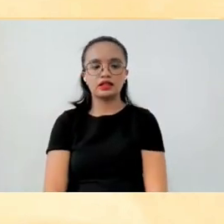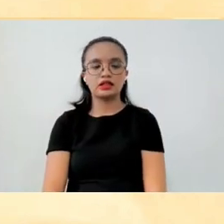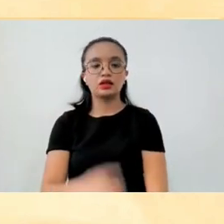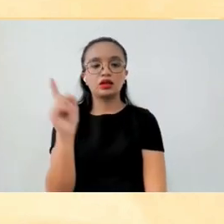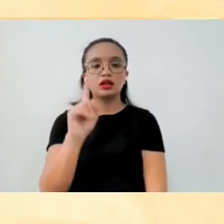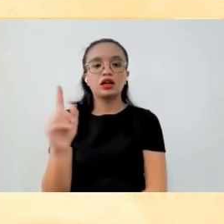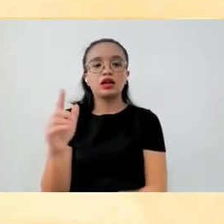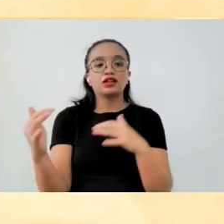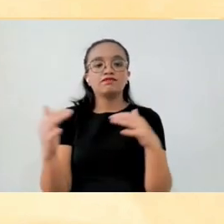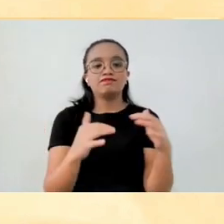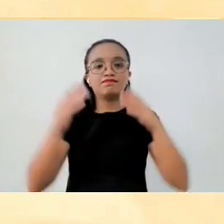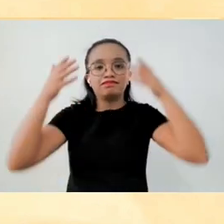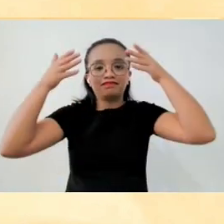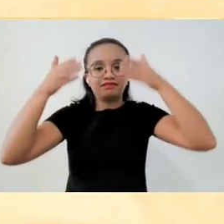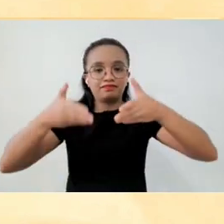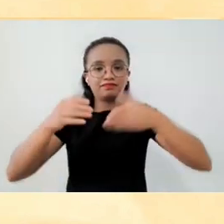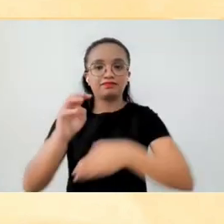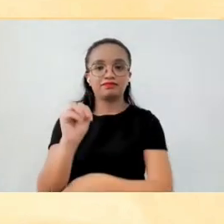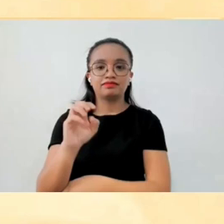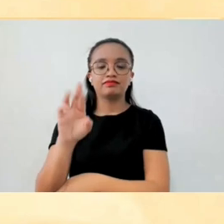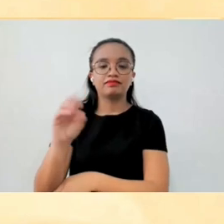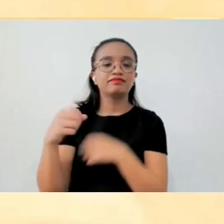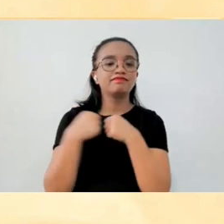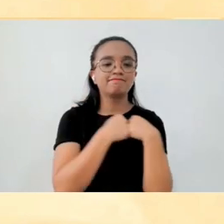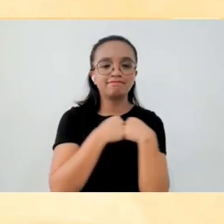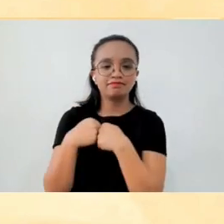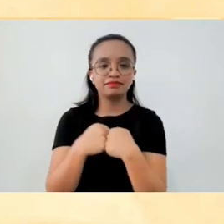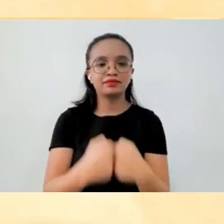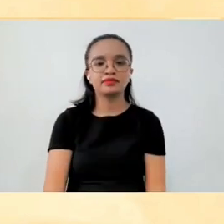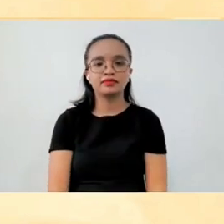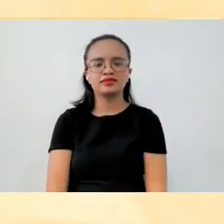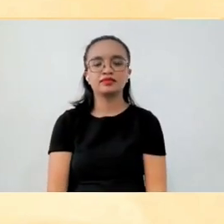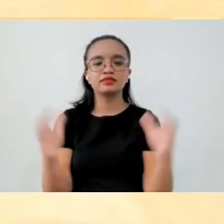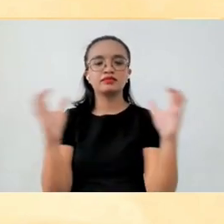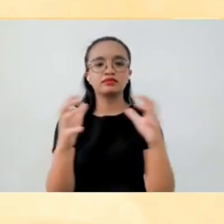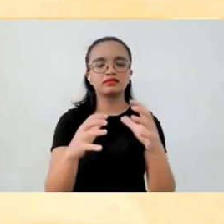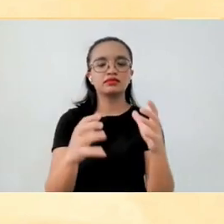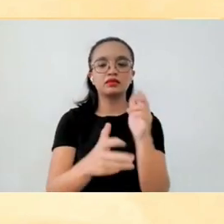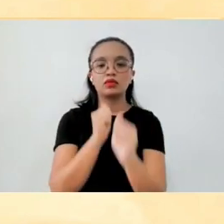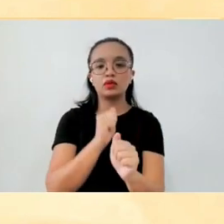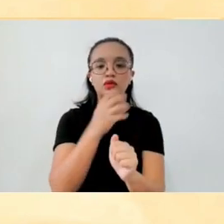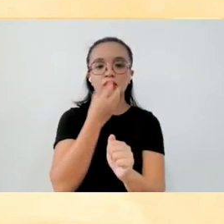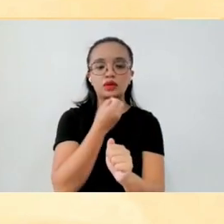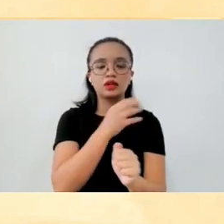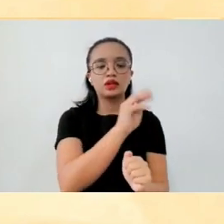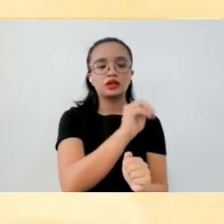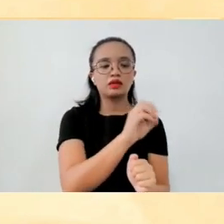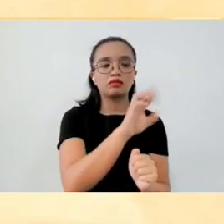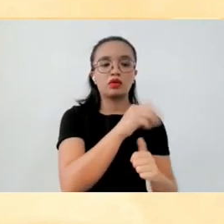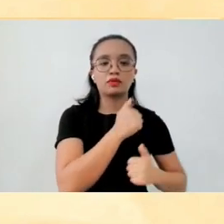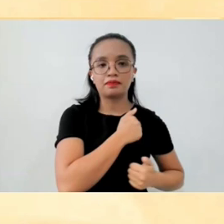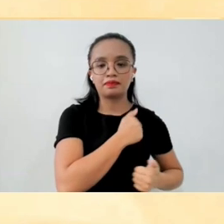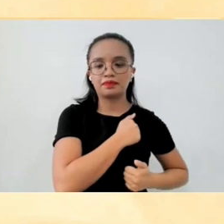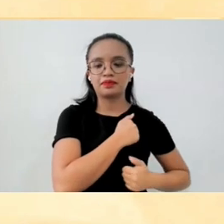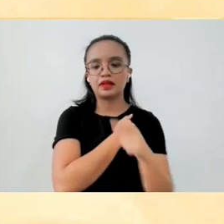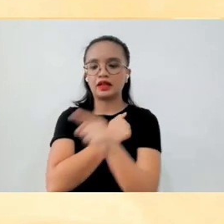was centered on the Moro struggle. The fighting involved mostly the Moro armed groups and